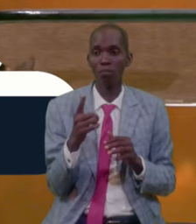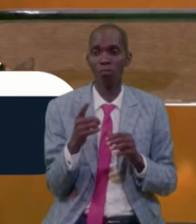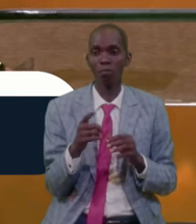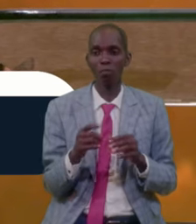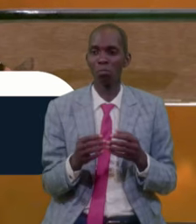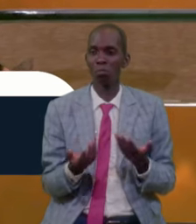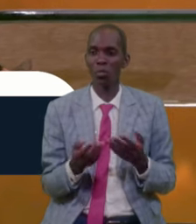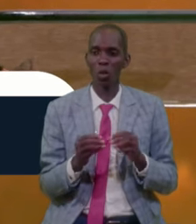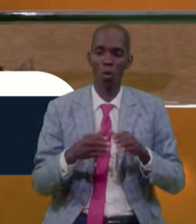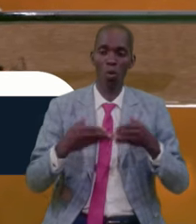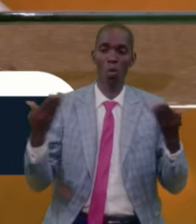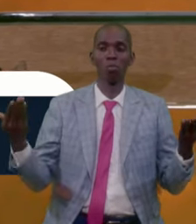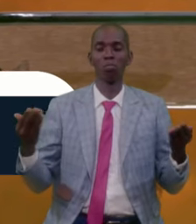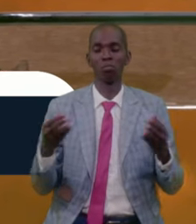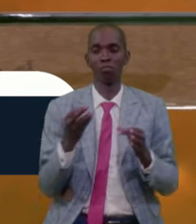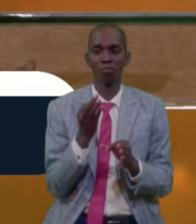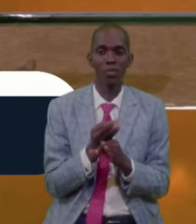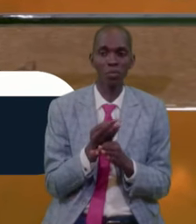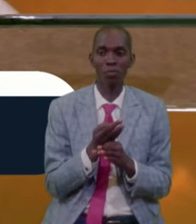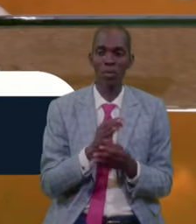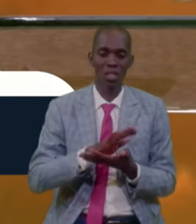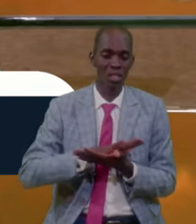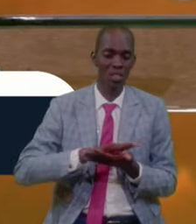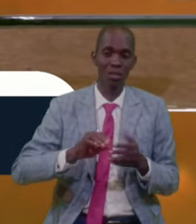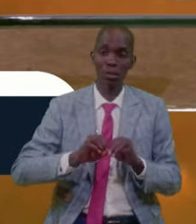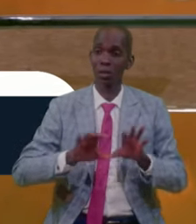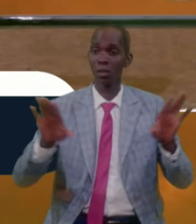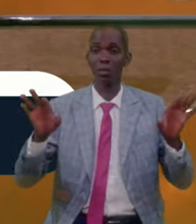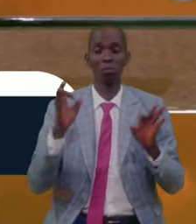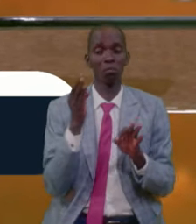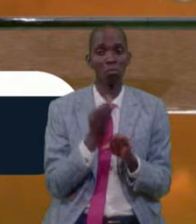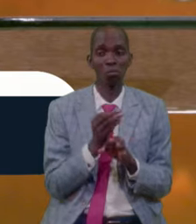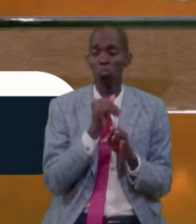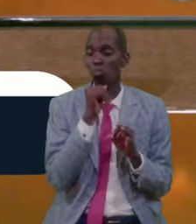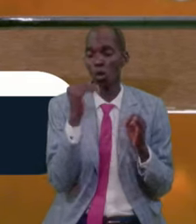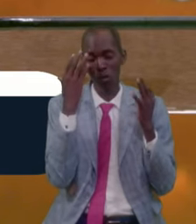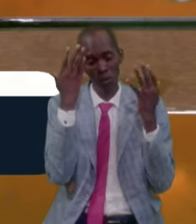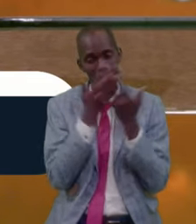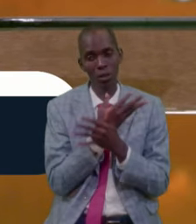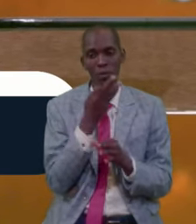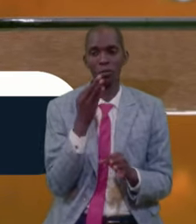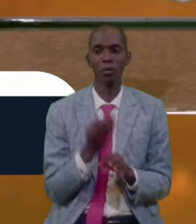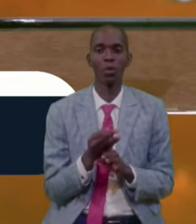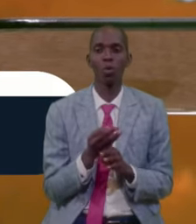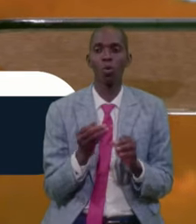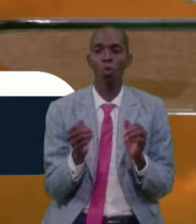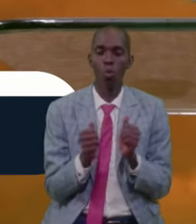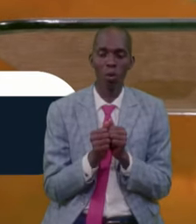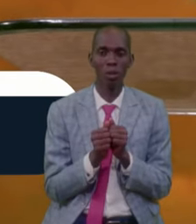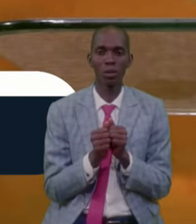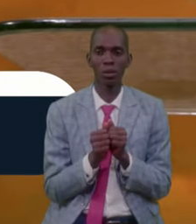explicit, very clear, unshaded, unclouded faith with